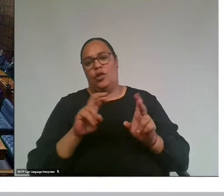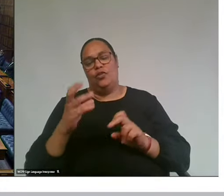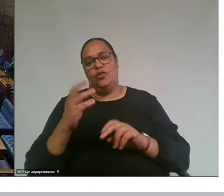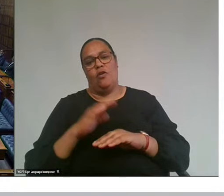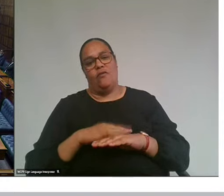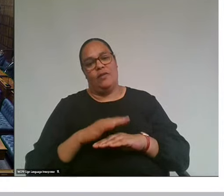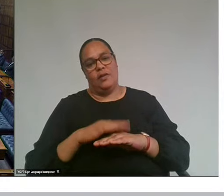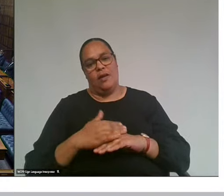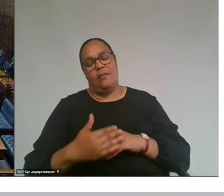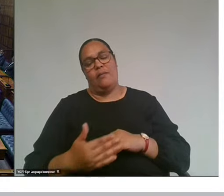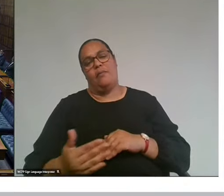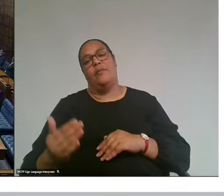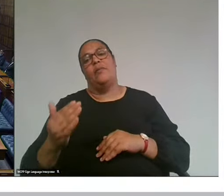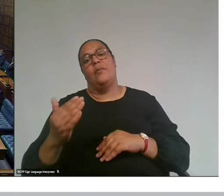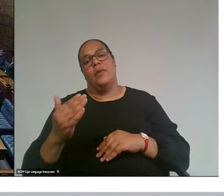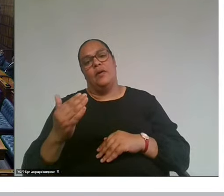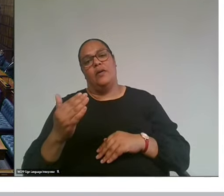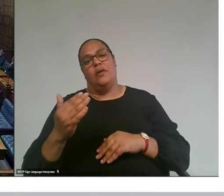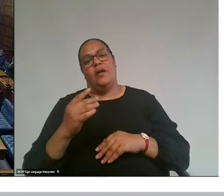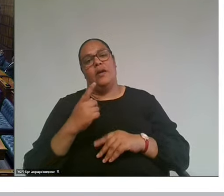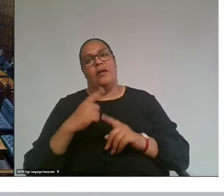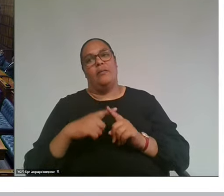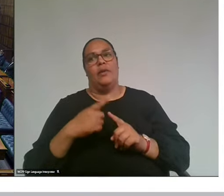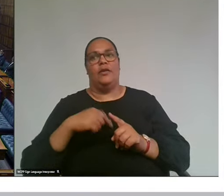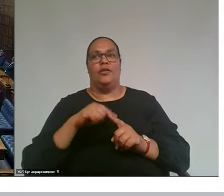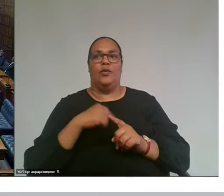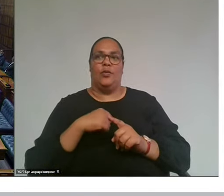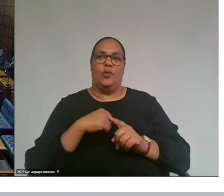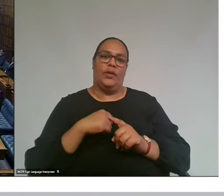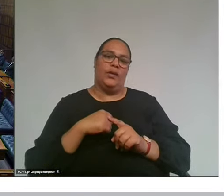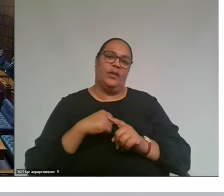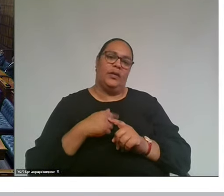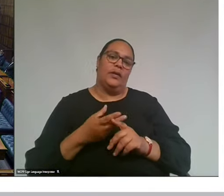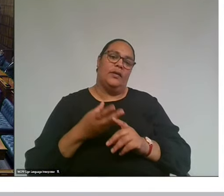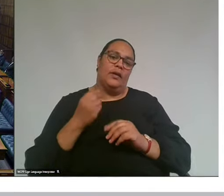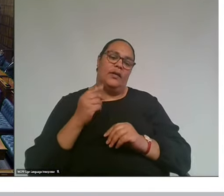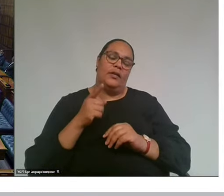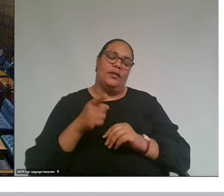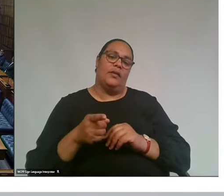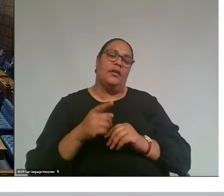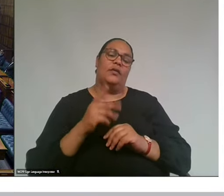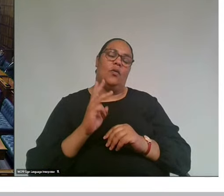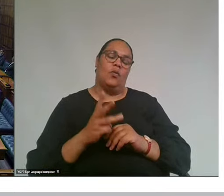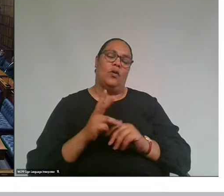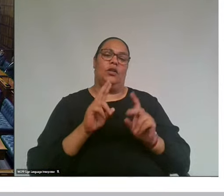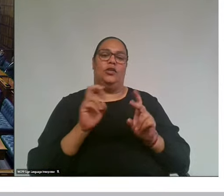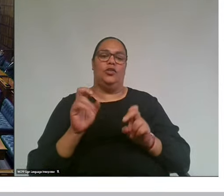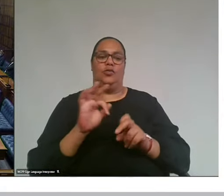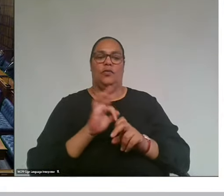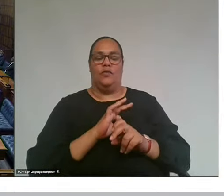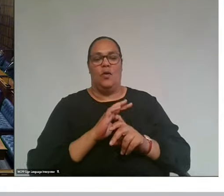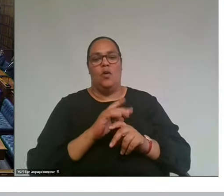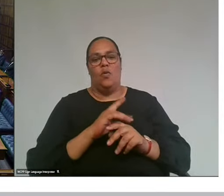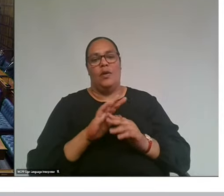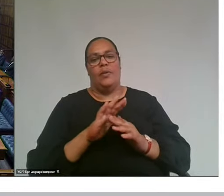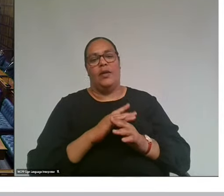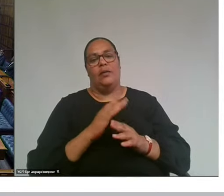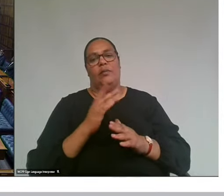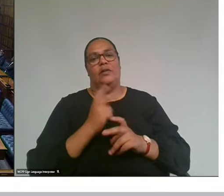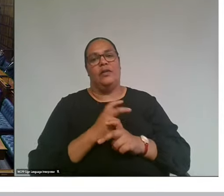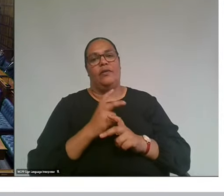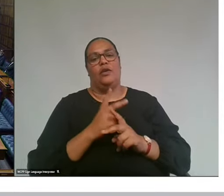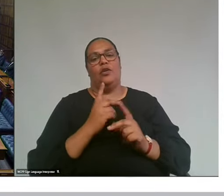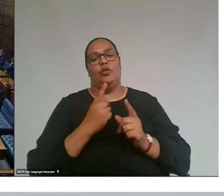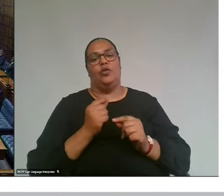time and um as getting satisfactory answers becomes always an issue because it becomes difficult to make